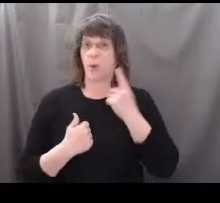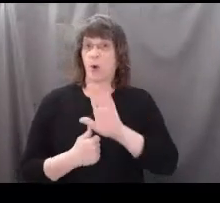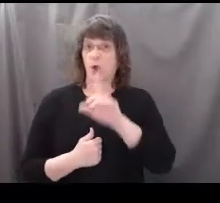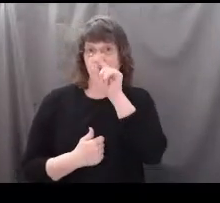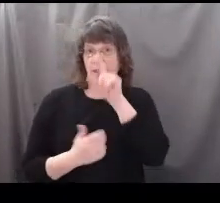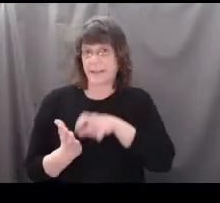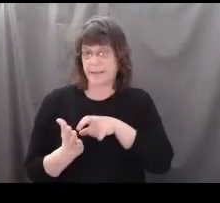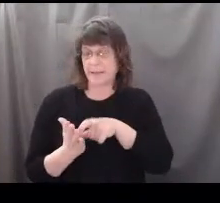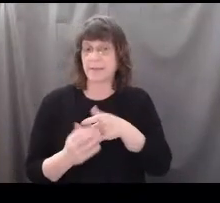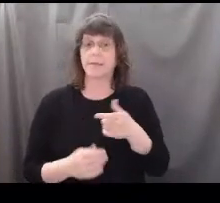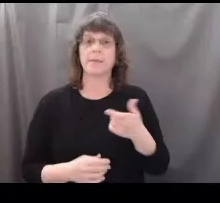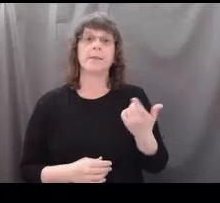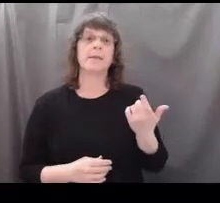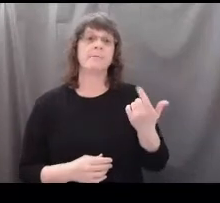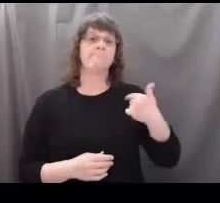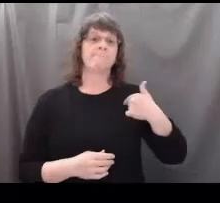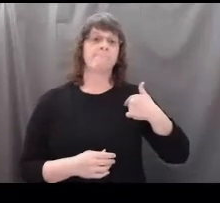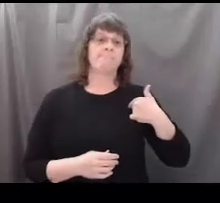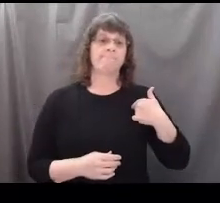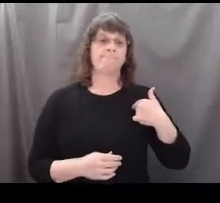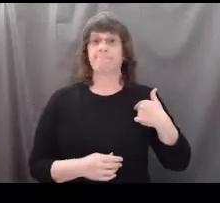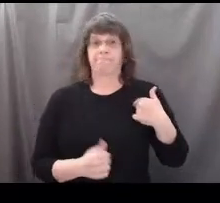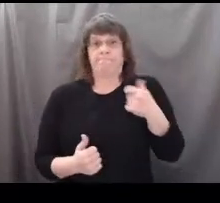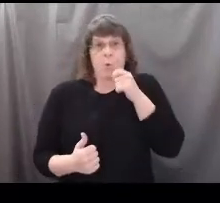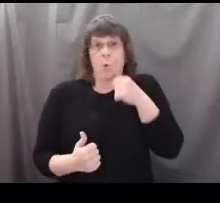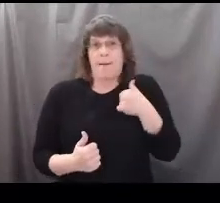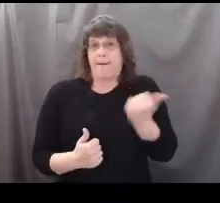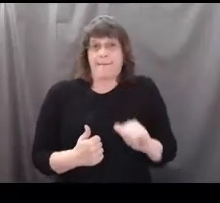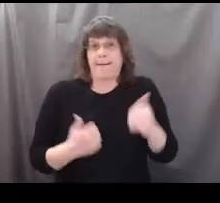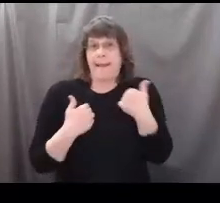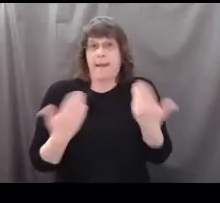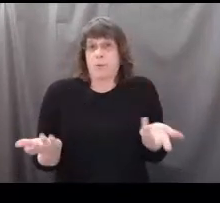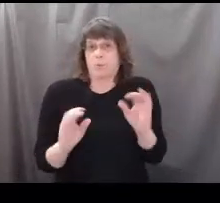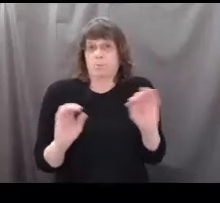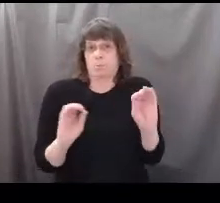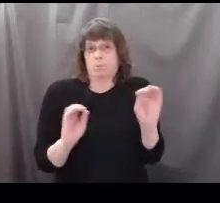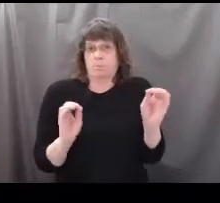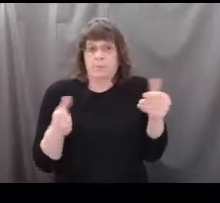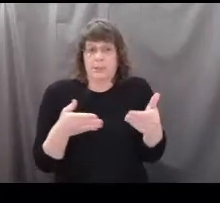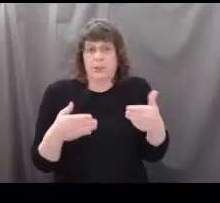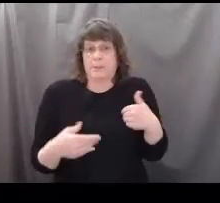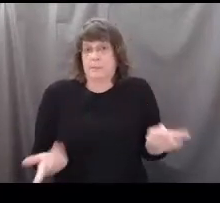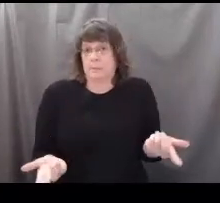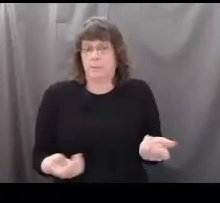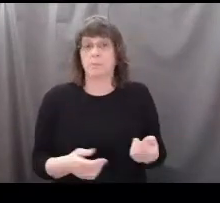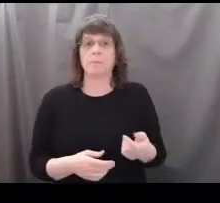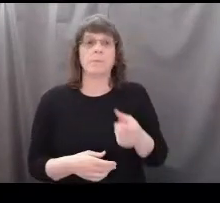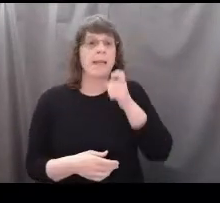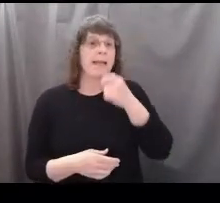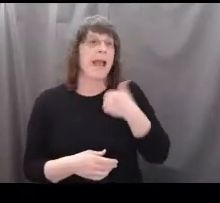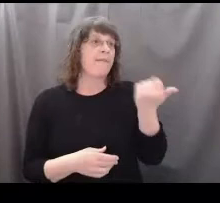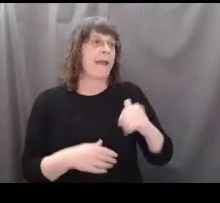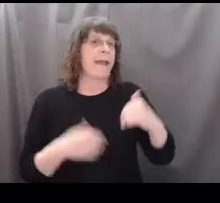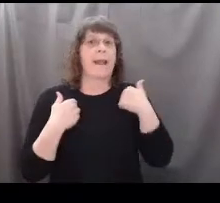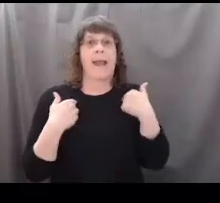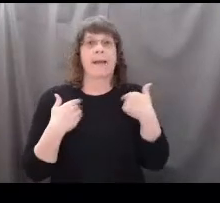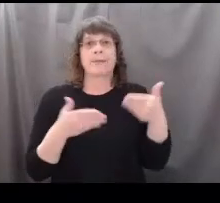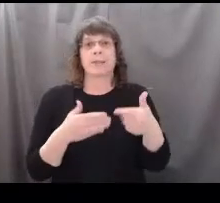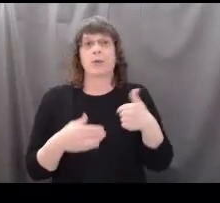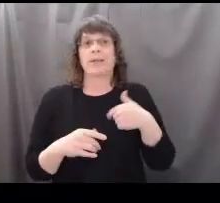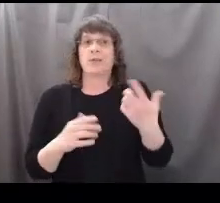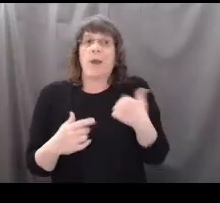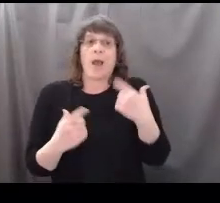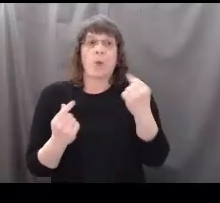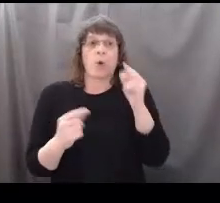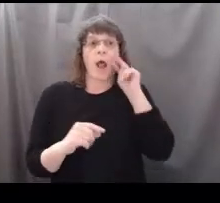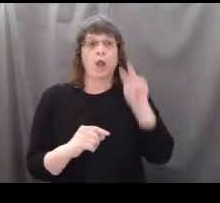chickens. I didn't have any animals that were alive around me. I didn't have any animals around me, so I looked